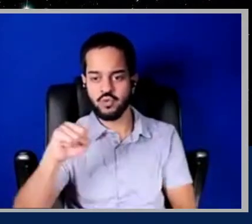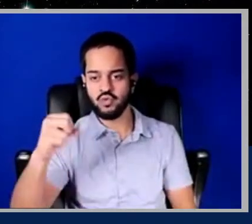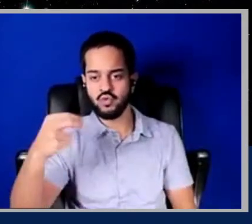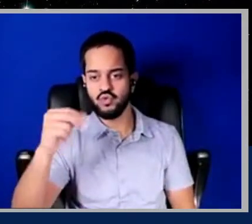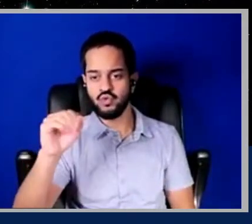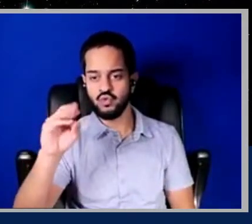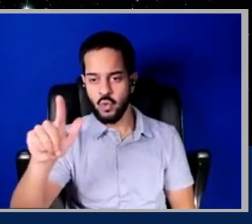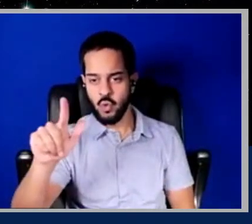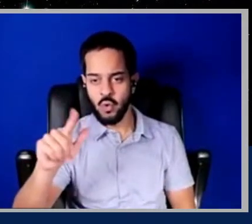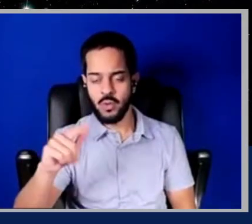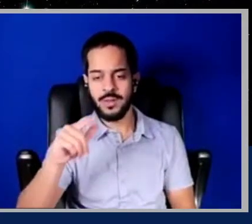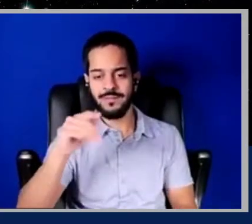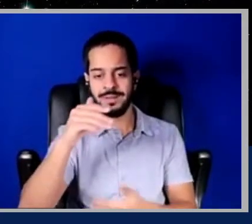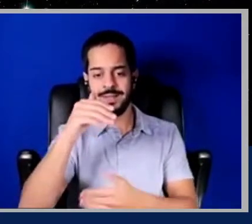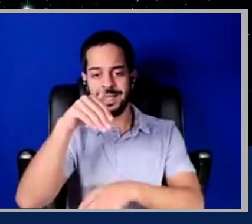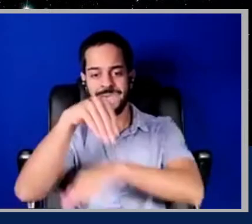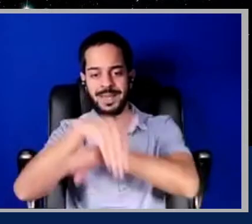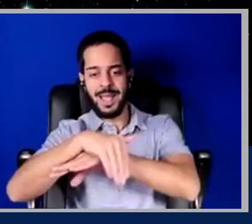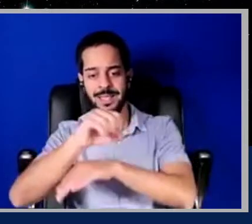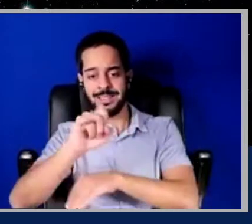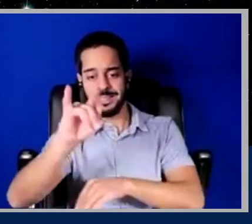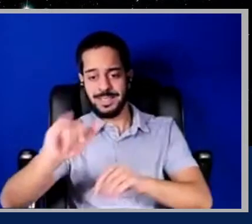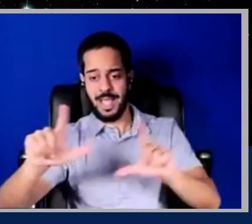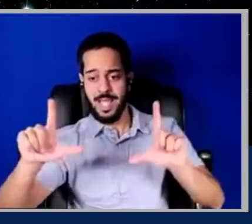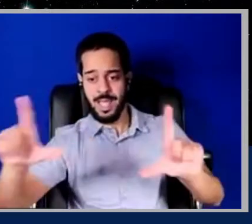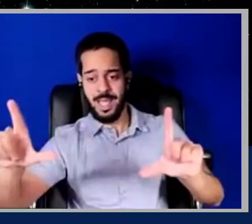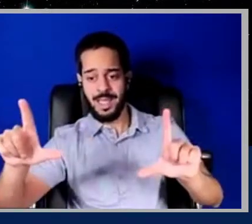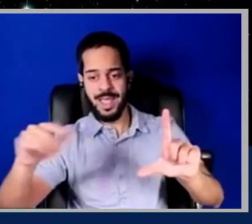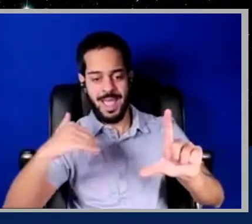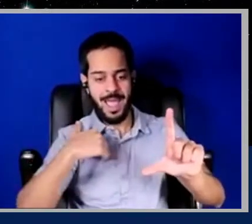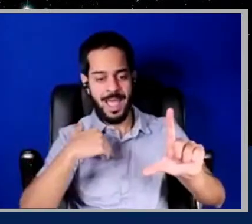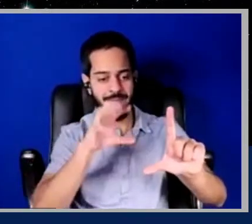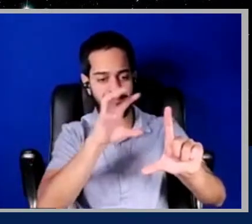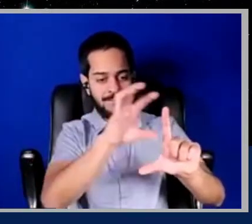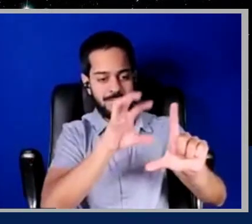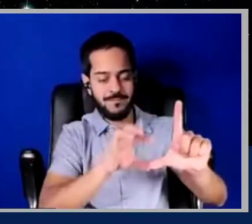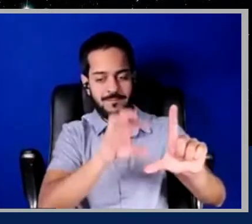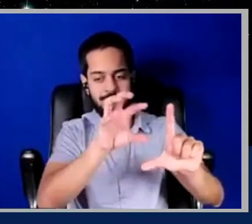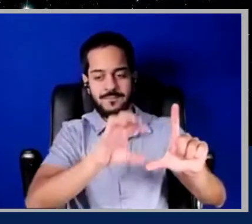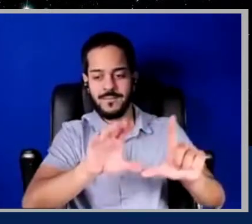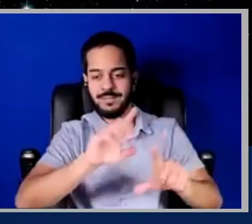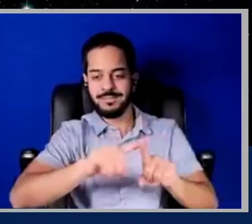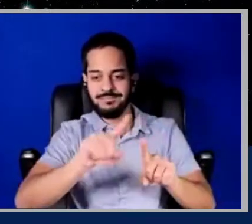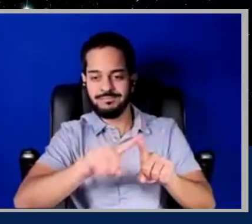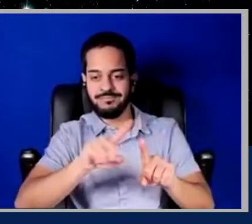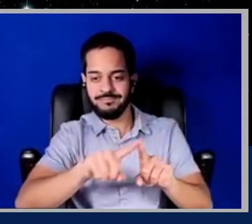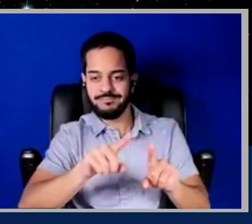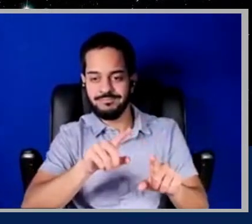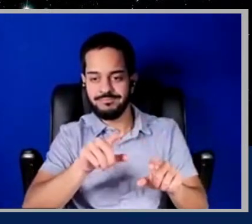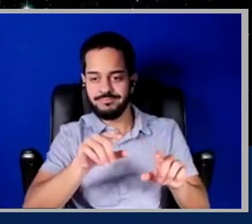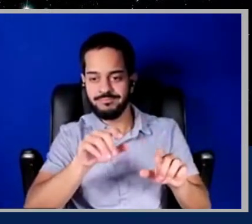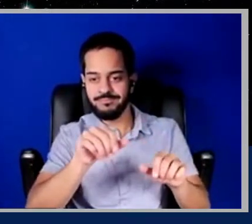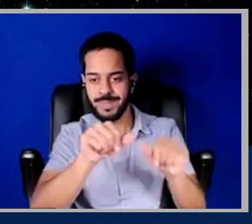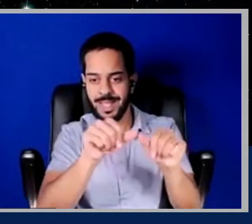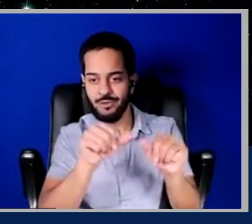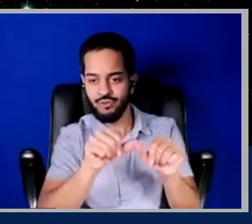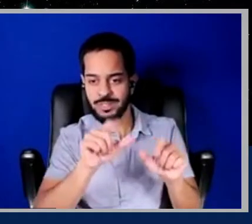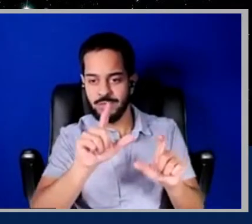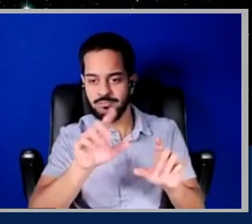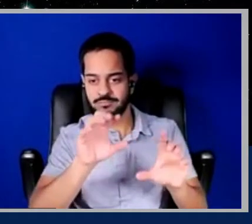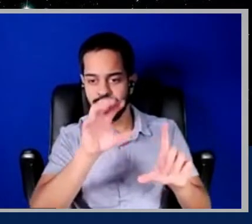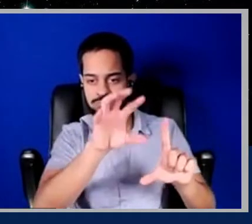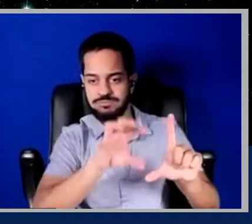night sky. That's not what I have in my lap right now, but I really should do it more. It's such a